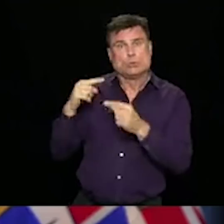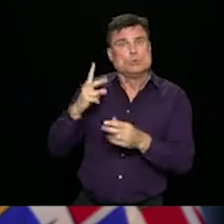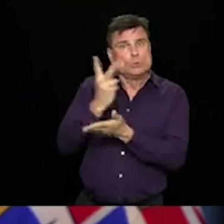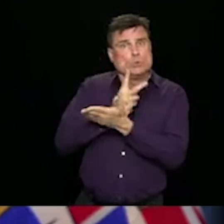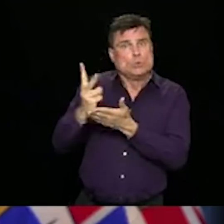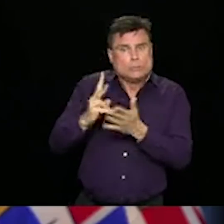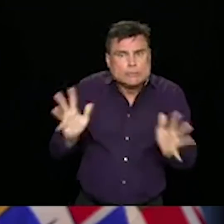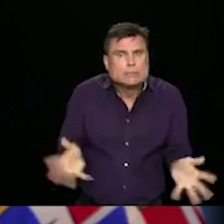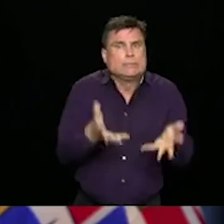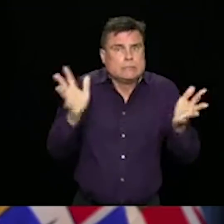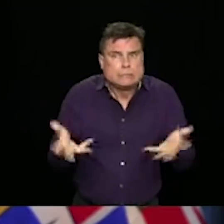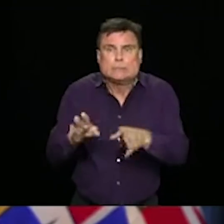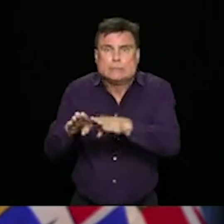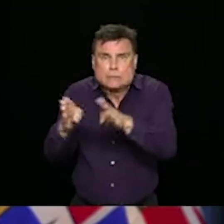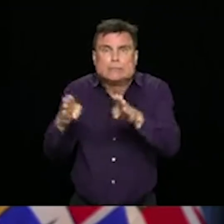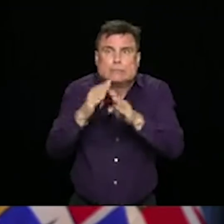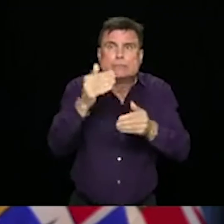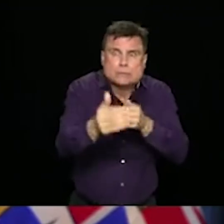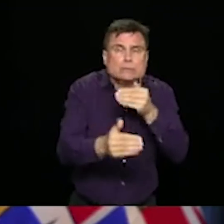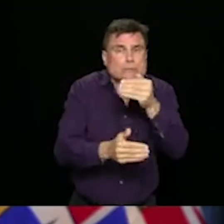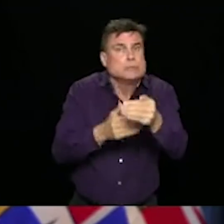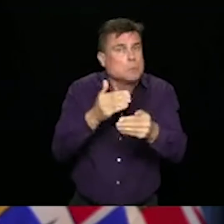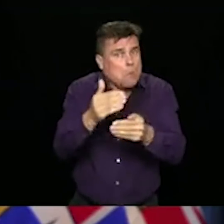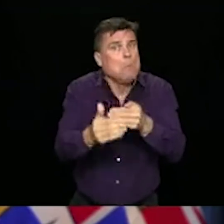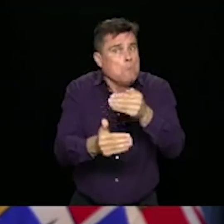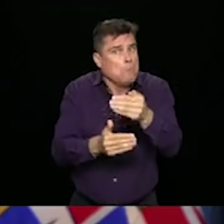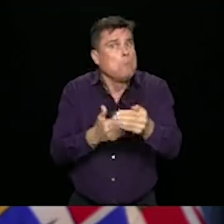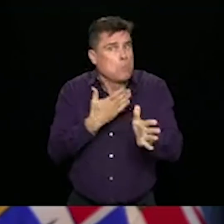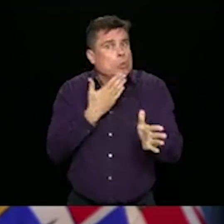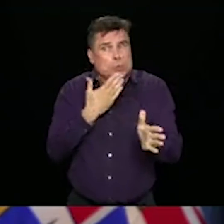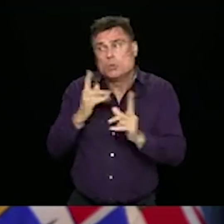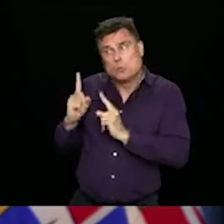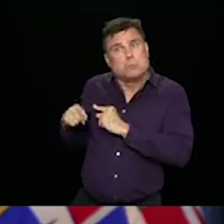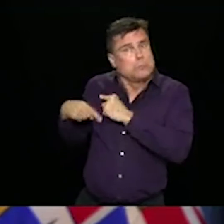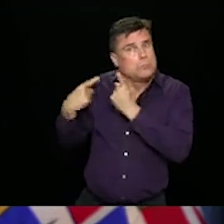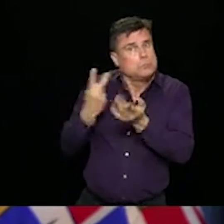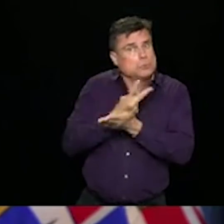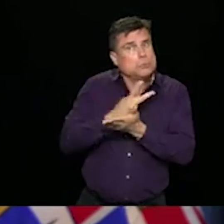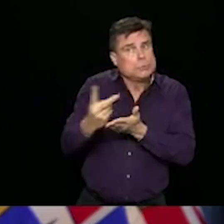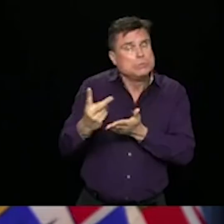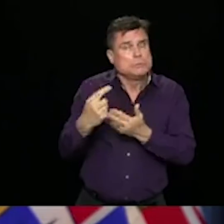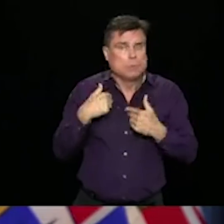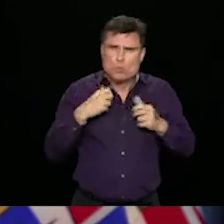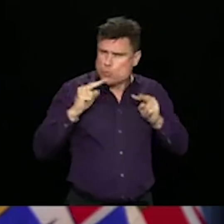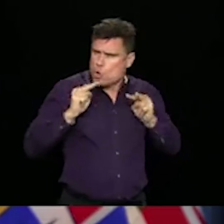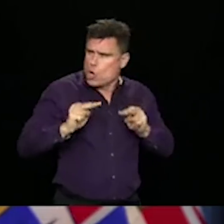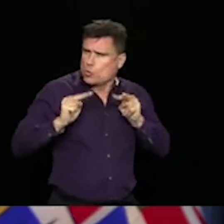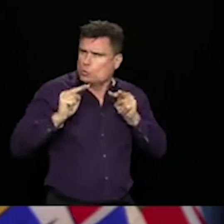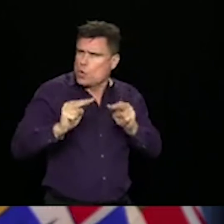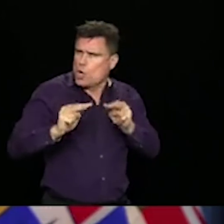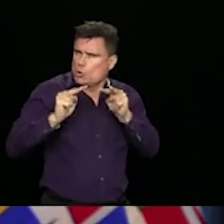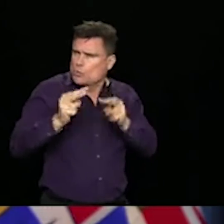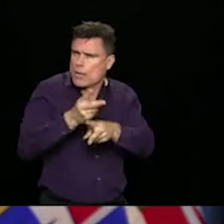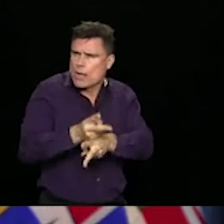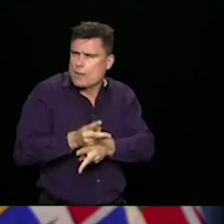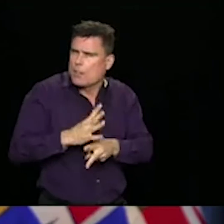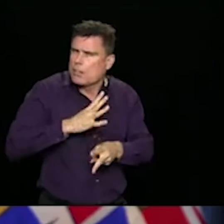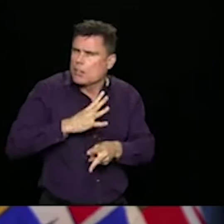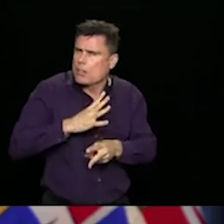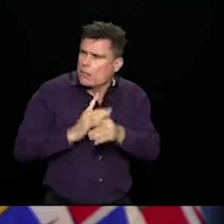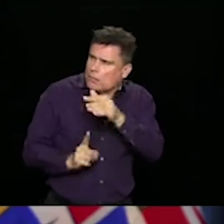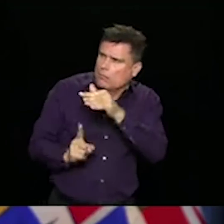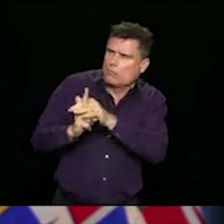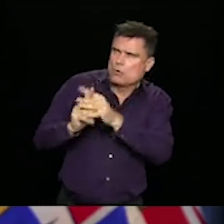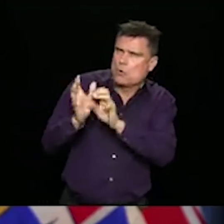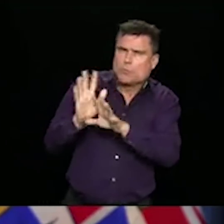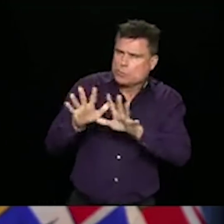monitoring things closely, and precautions and safety measures are in place in schools around the province, and we are ready for this. I